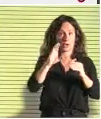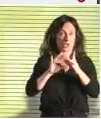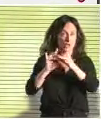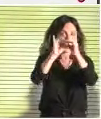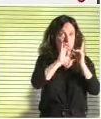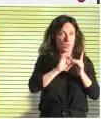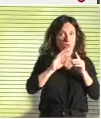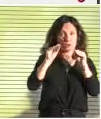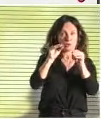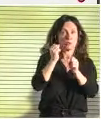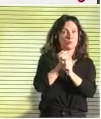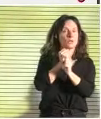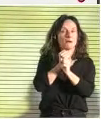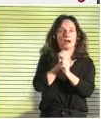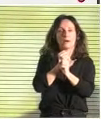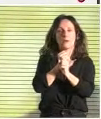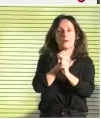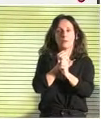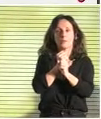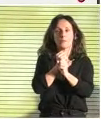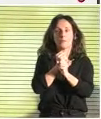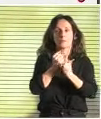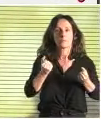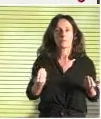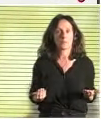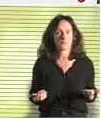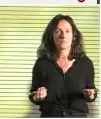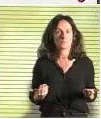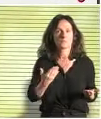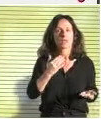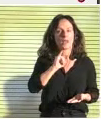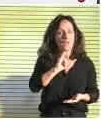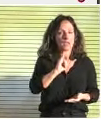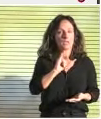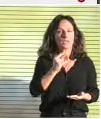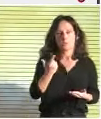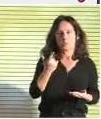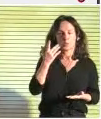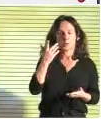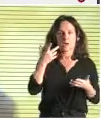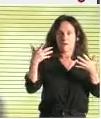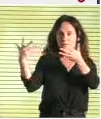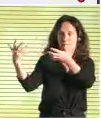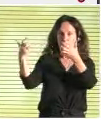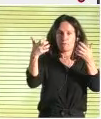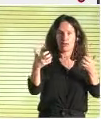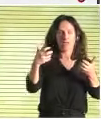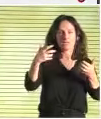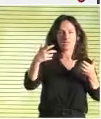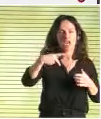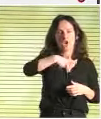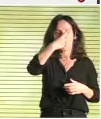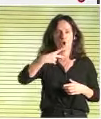Harlem Brundtland, the former Norwegian Prime Minister, when she gave the definition, what is sustainability? And